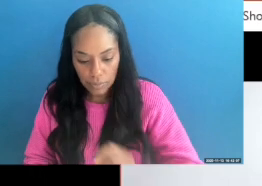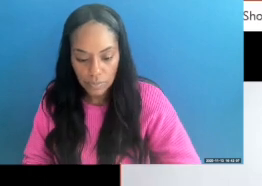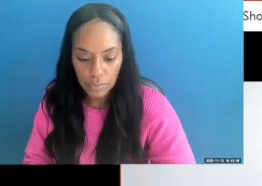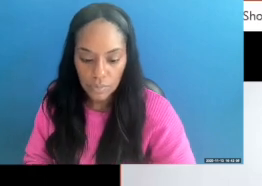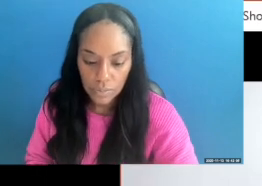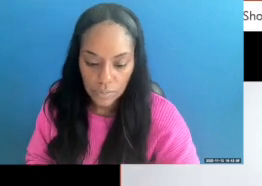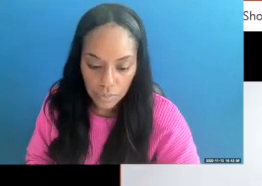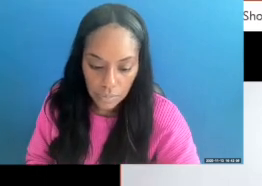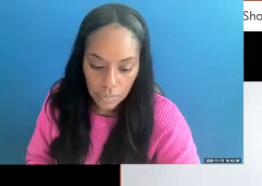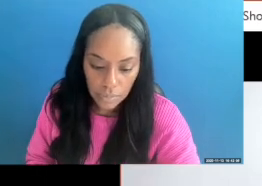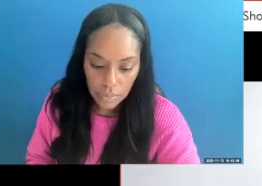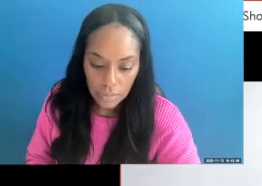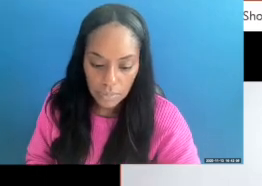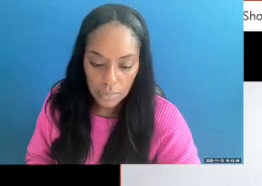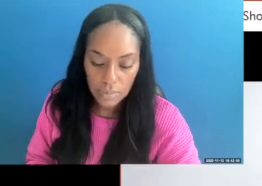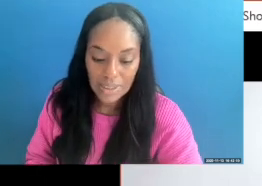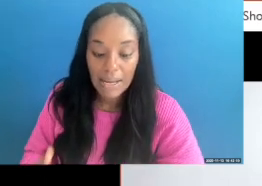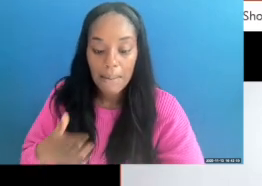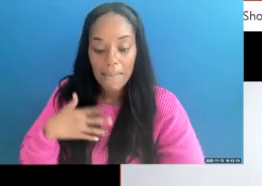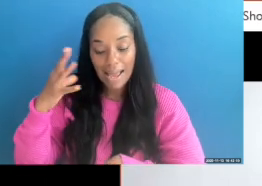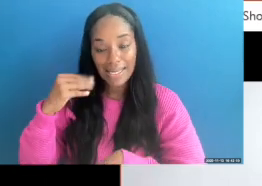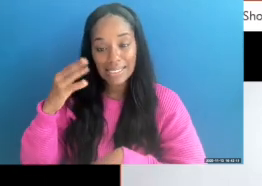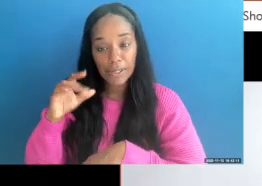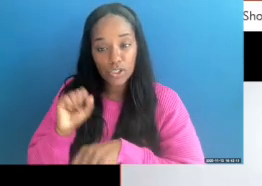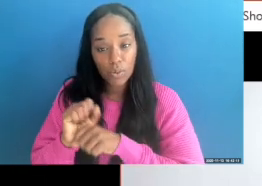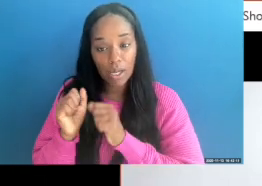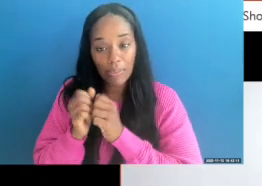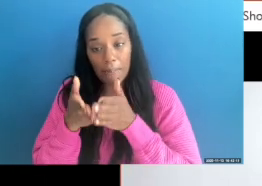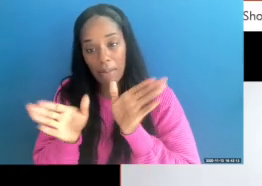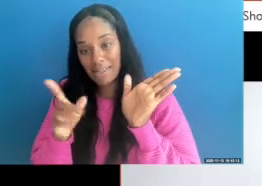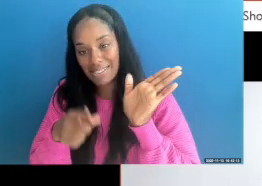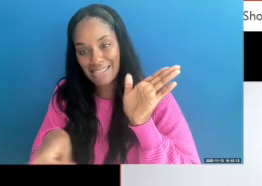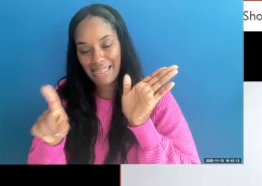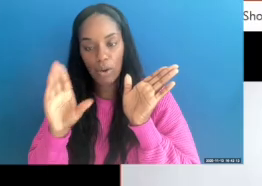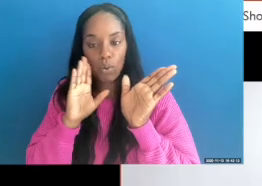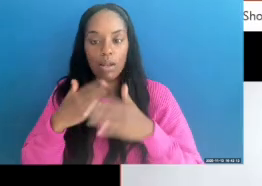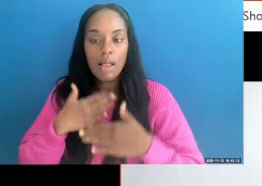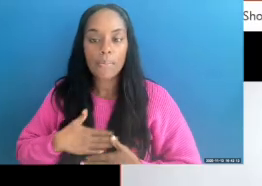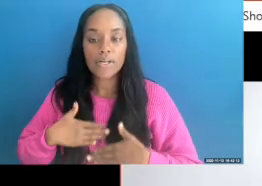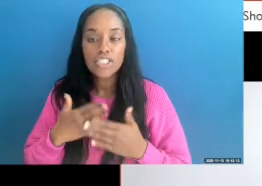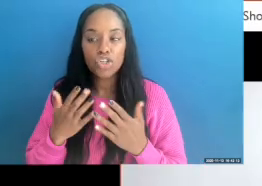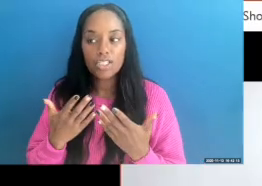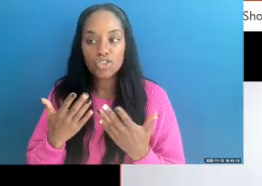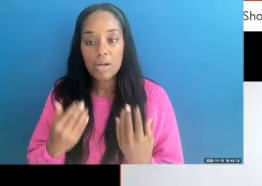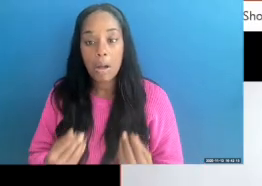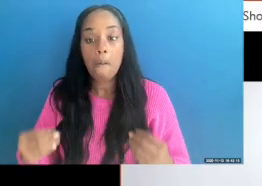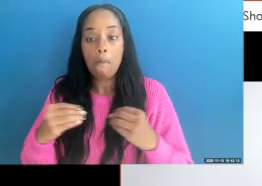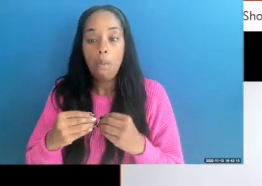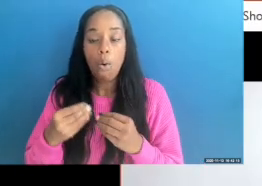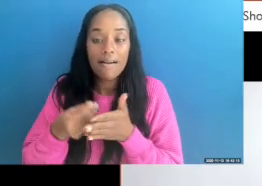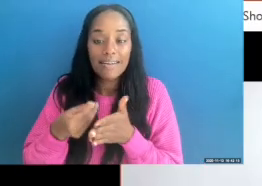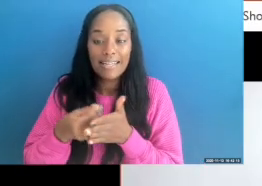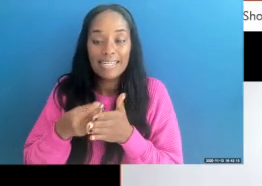And my experience in working with the public is that they would really